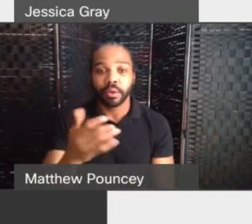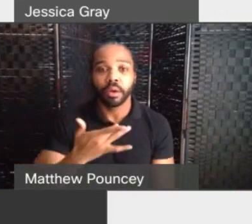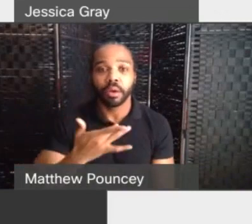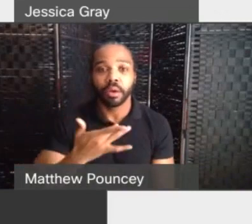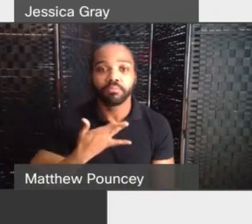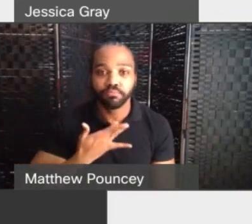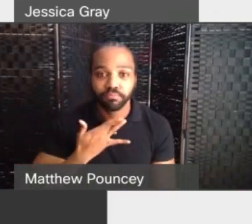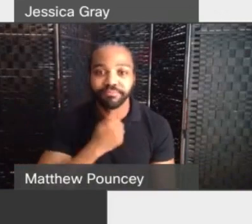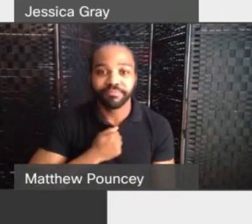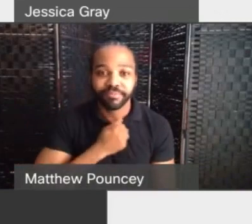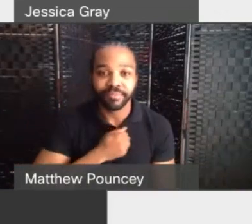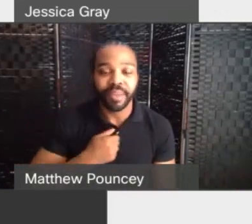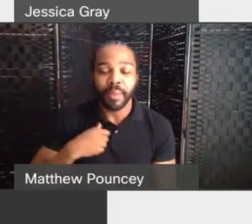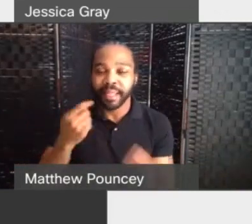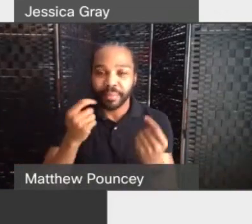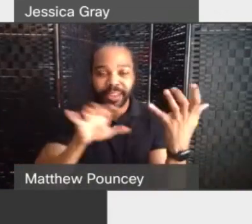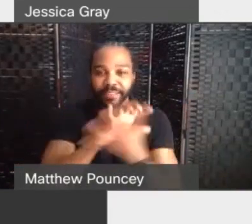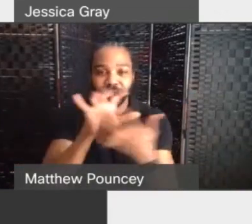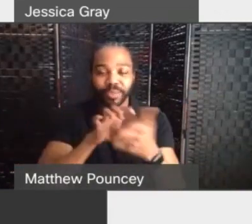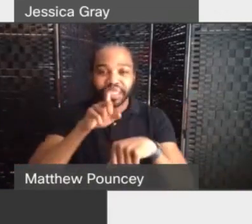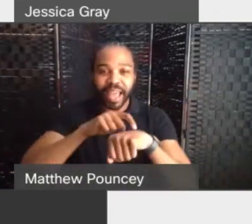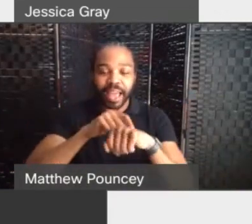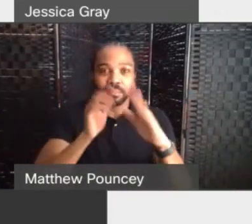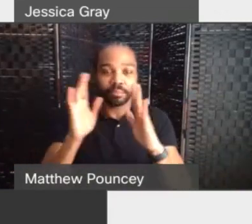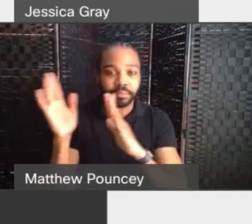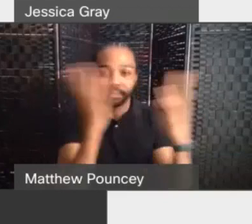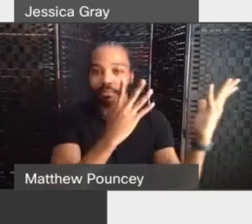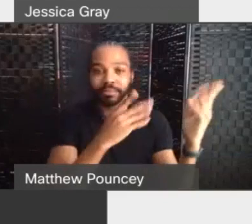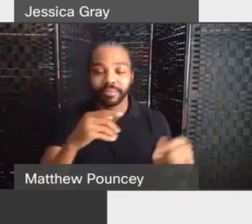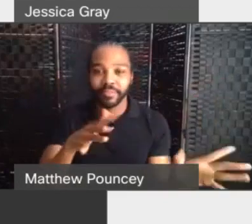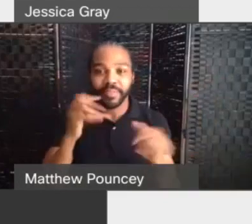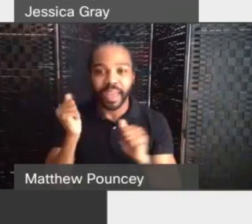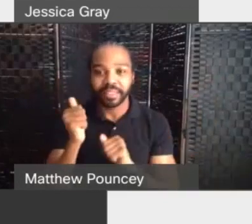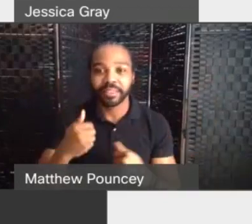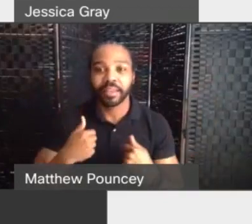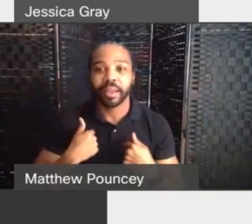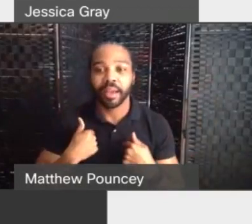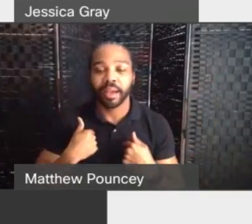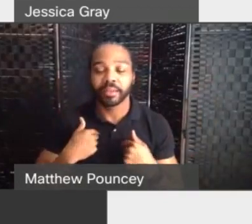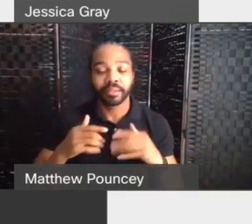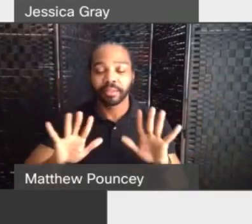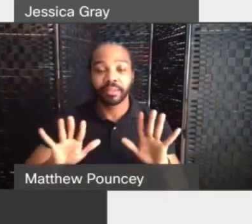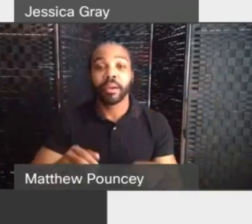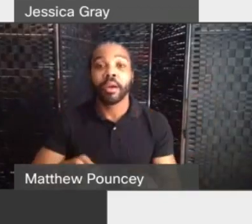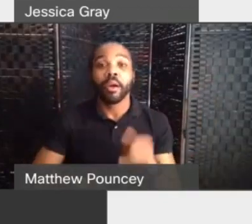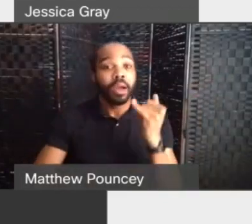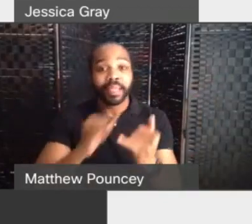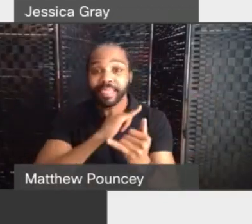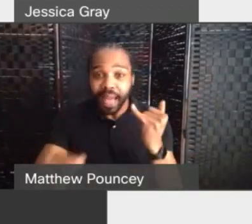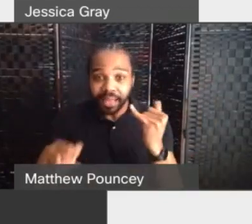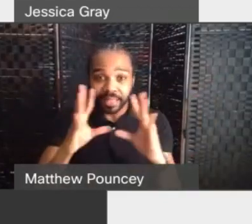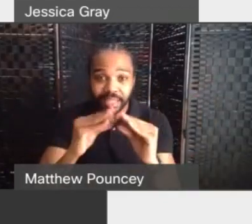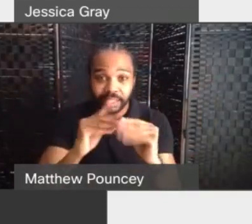I'm very sorry. I get a little confused. Time's going by really fast. So our last session is this coming